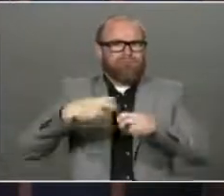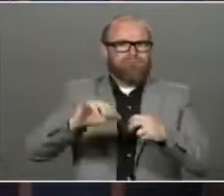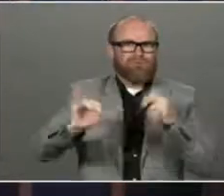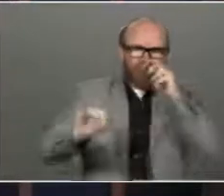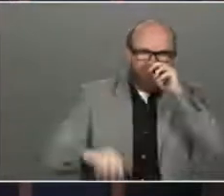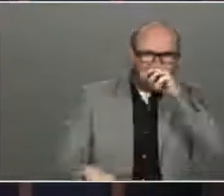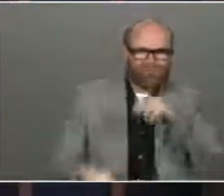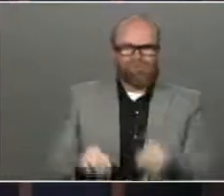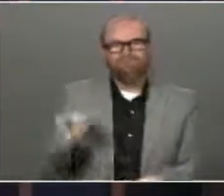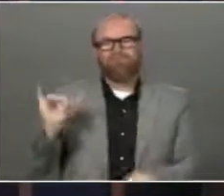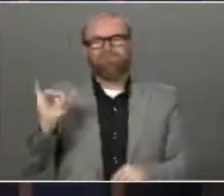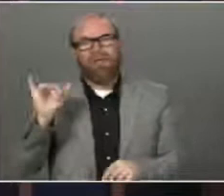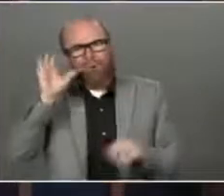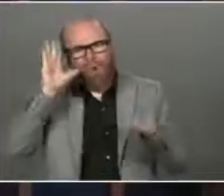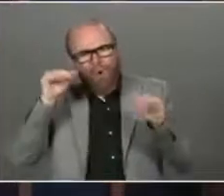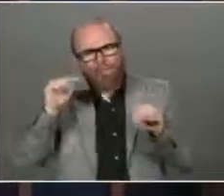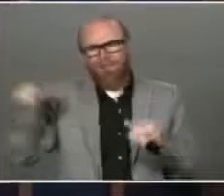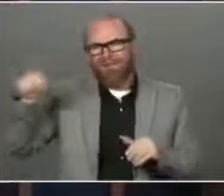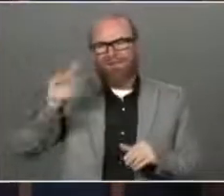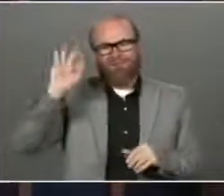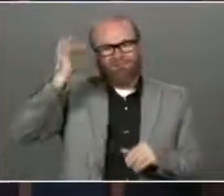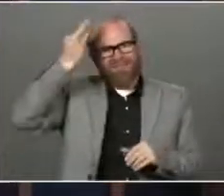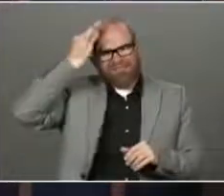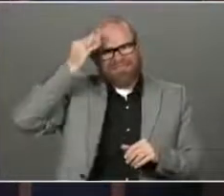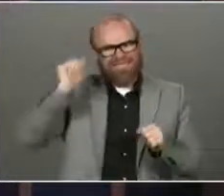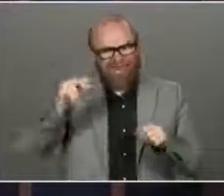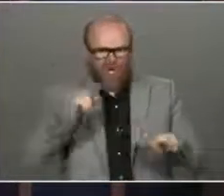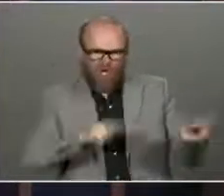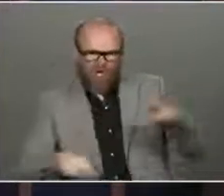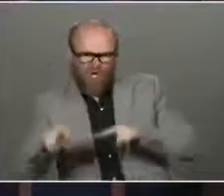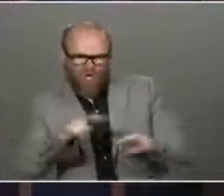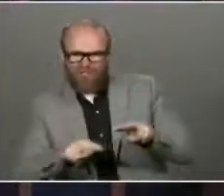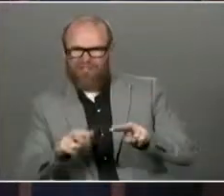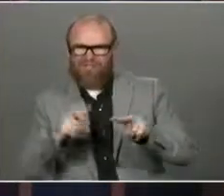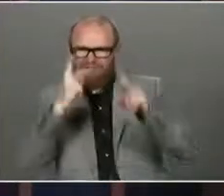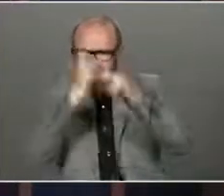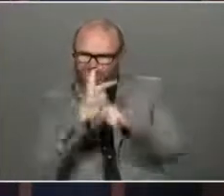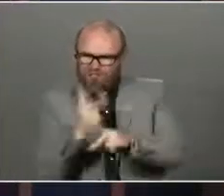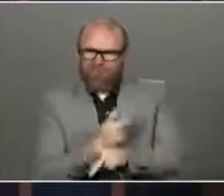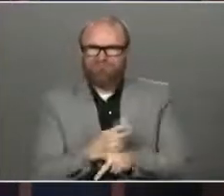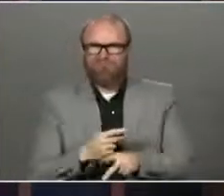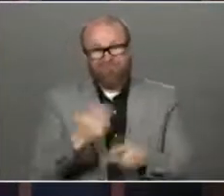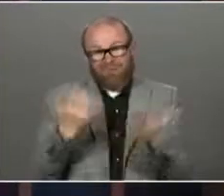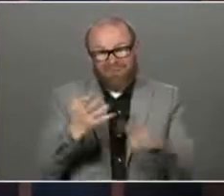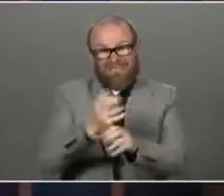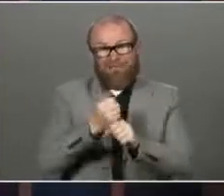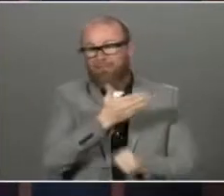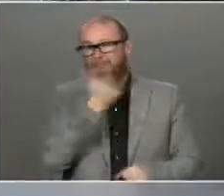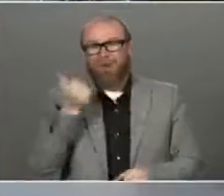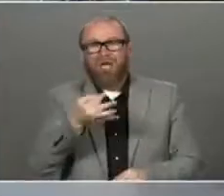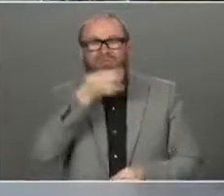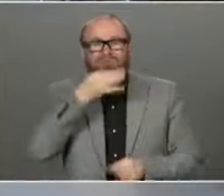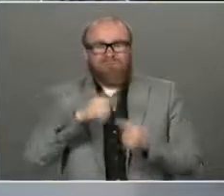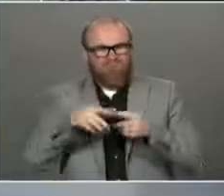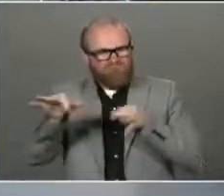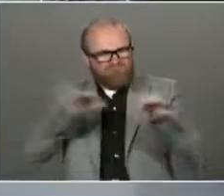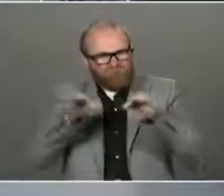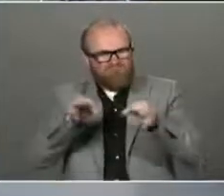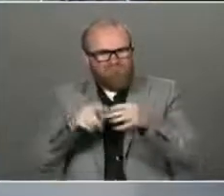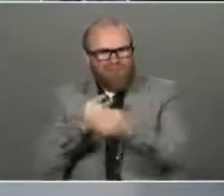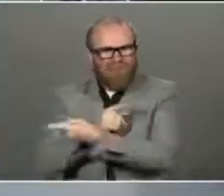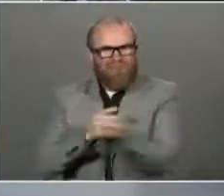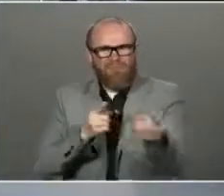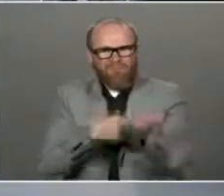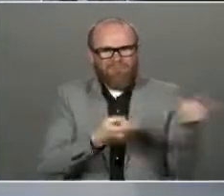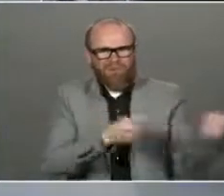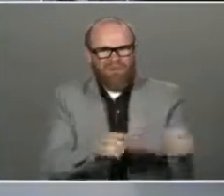Romney called for yesterday, will reevaluate some of the people they have advising them, and will reevaluate some of the policies they have in place that are hurting people. How devastating